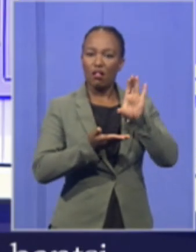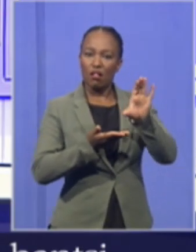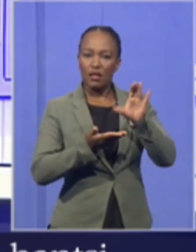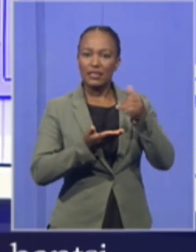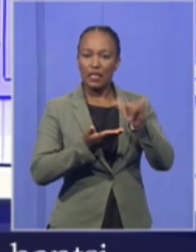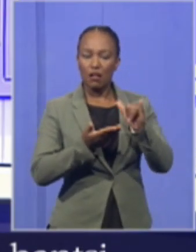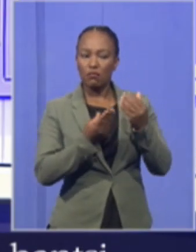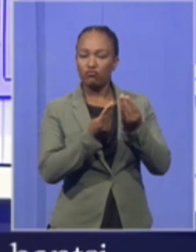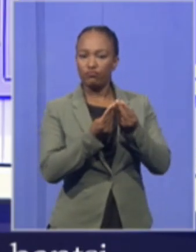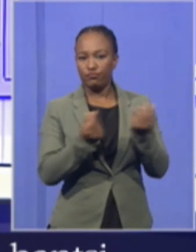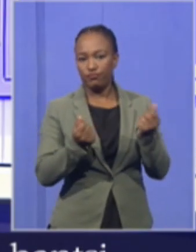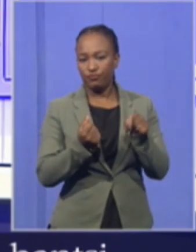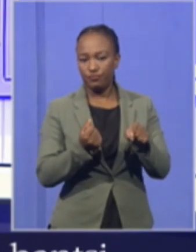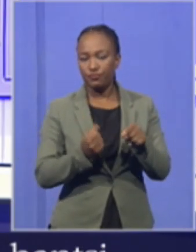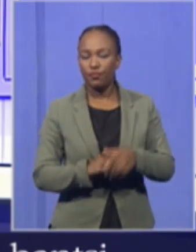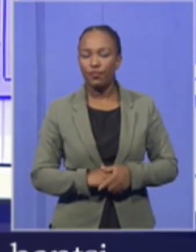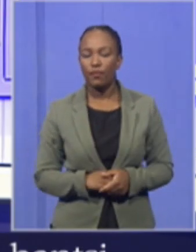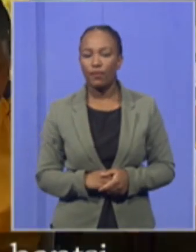tsone ga jaana.